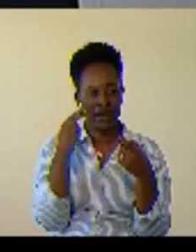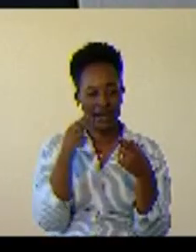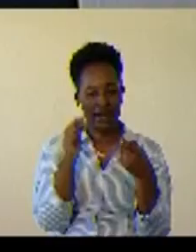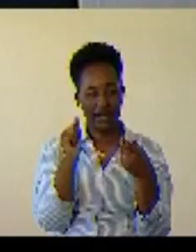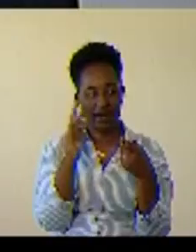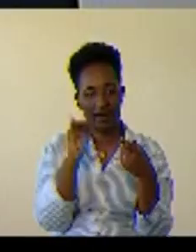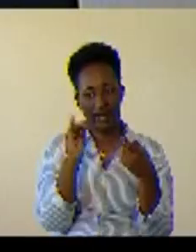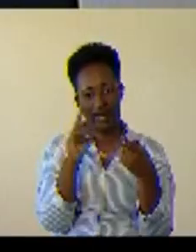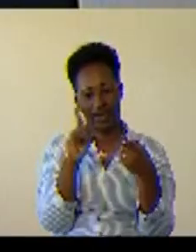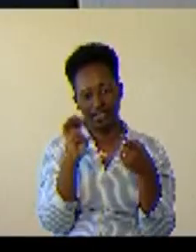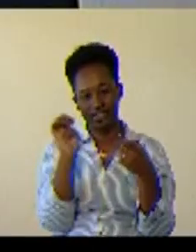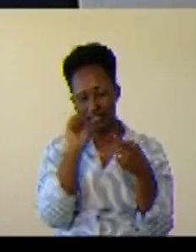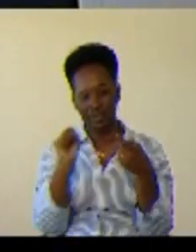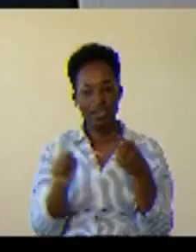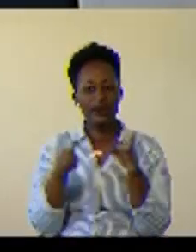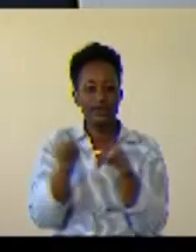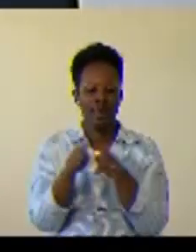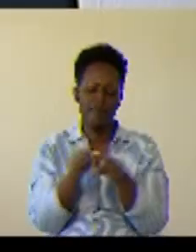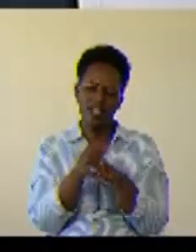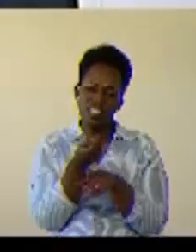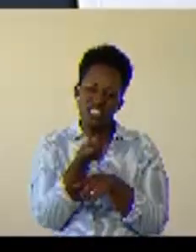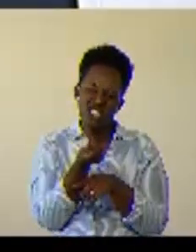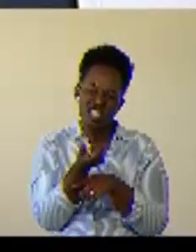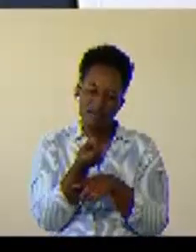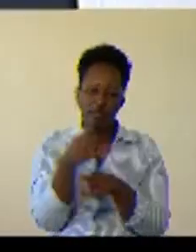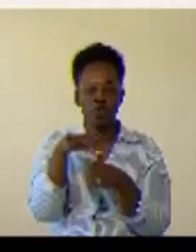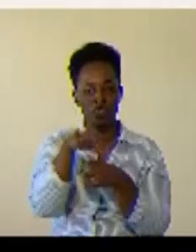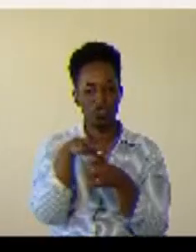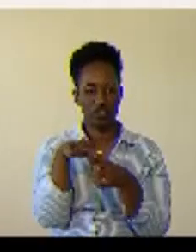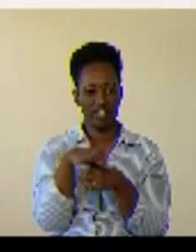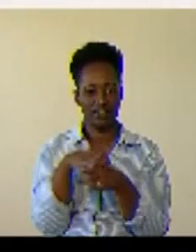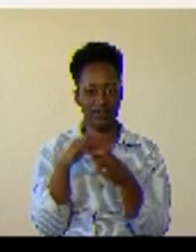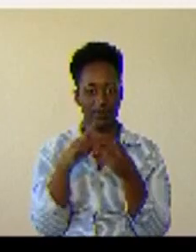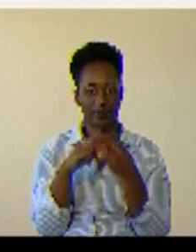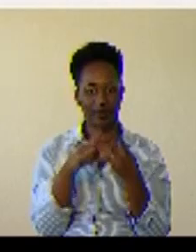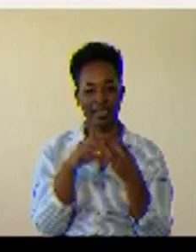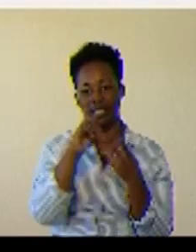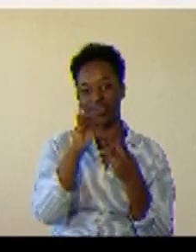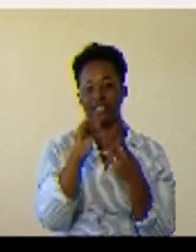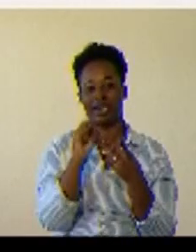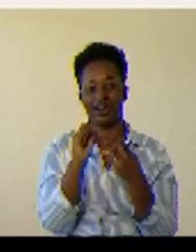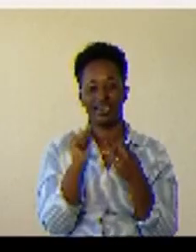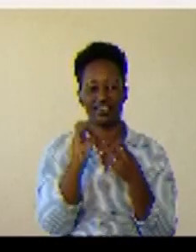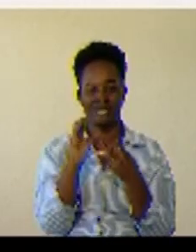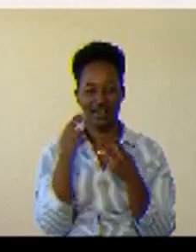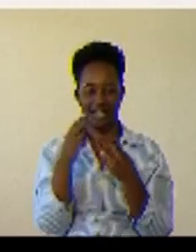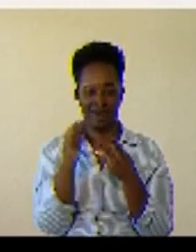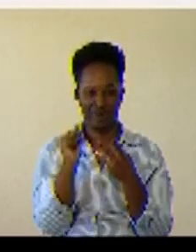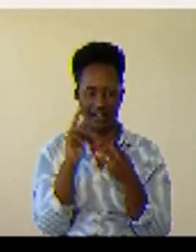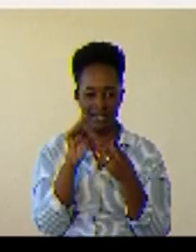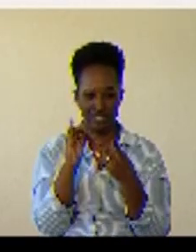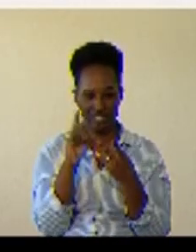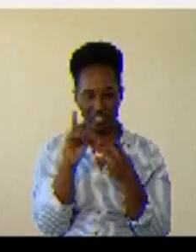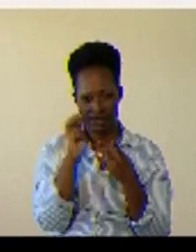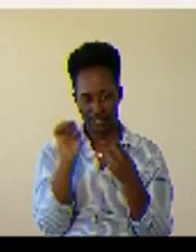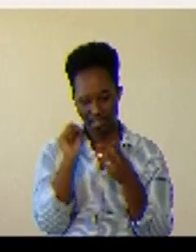simple sugars. Simple sugars. Disaccharides, complex sugars. And